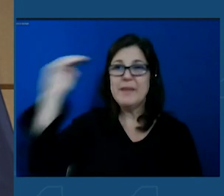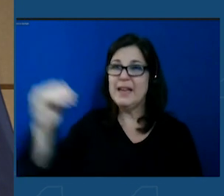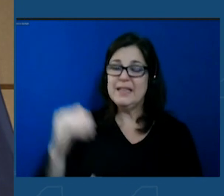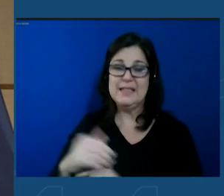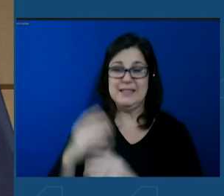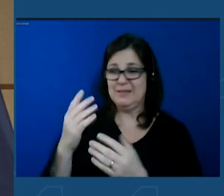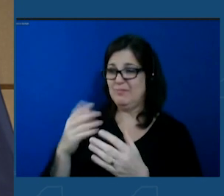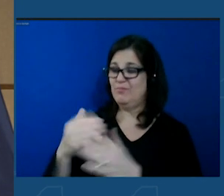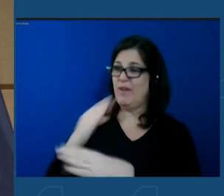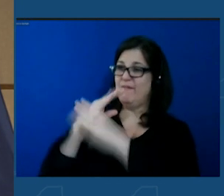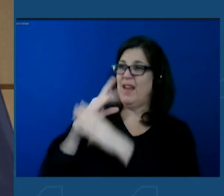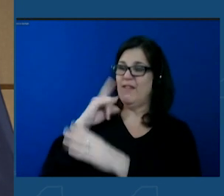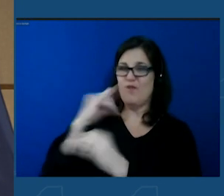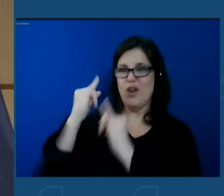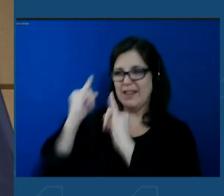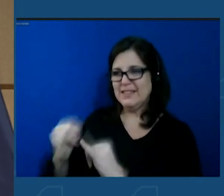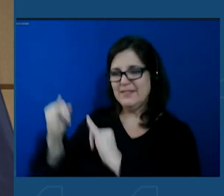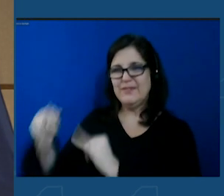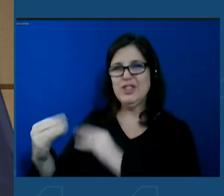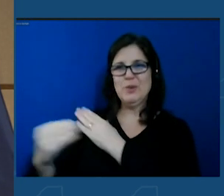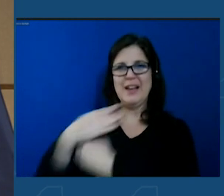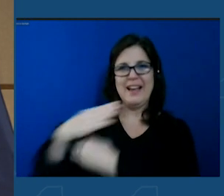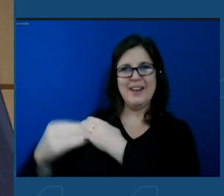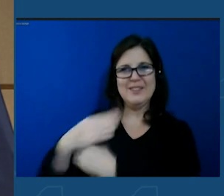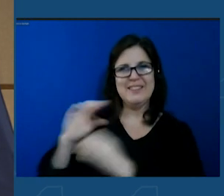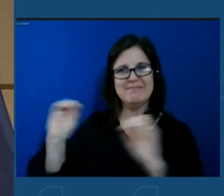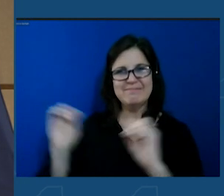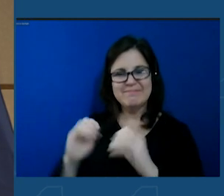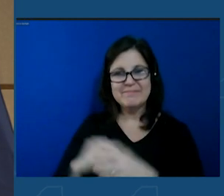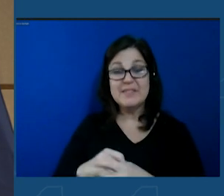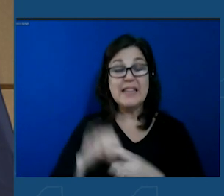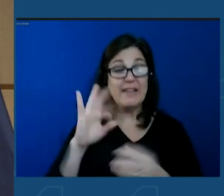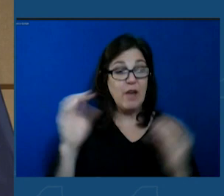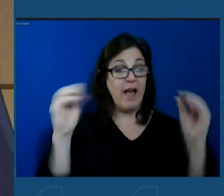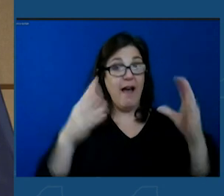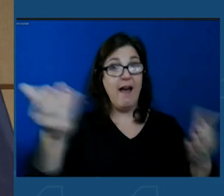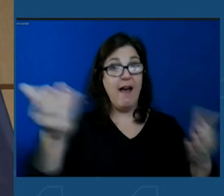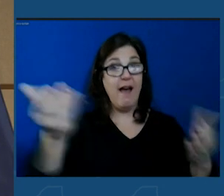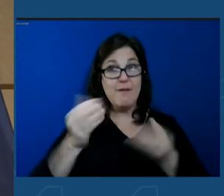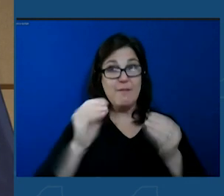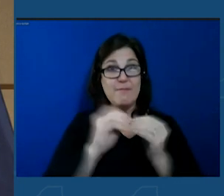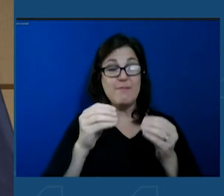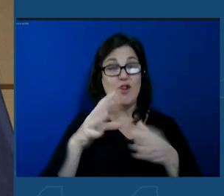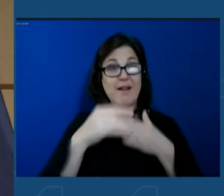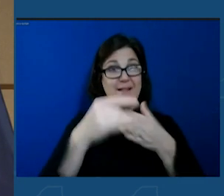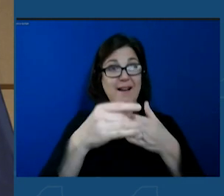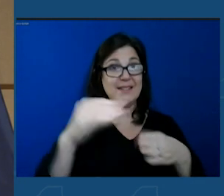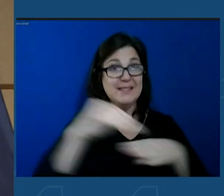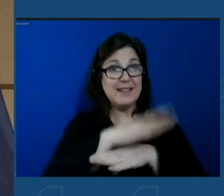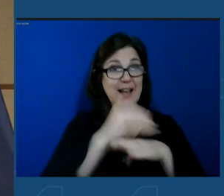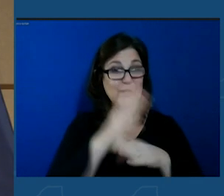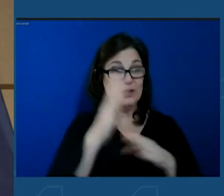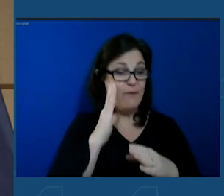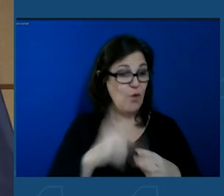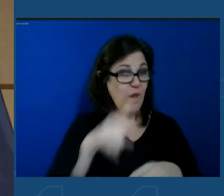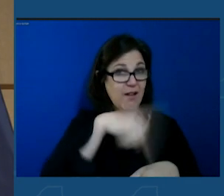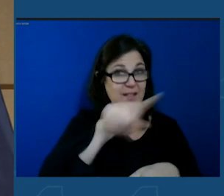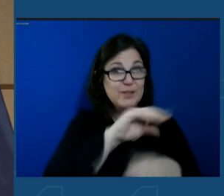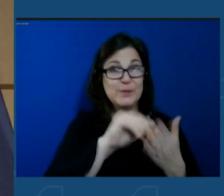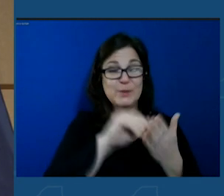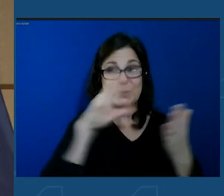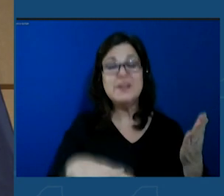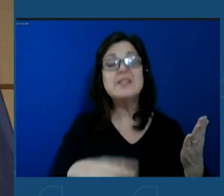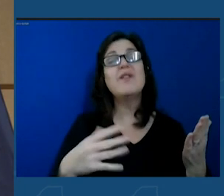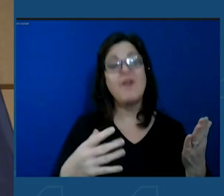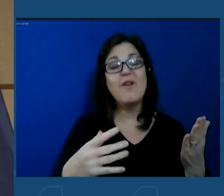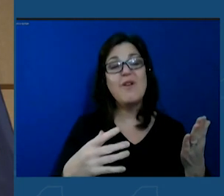If they have a guidance counselor or if they have more guidance counselors to help the students, then the students will